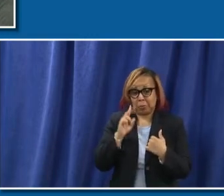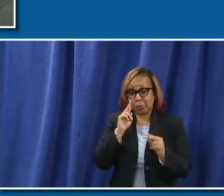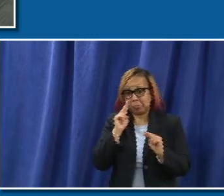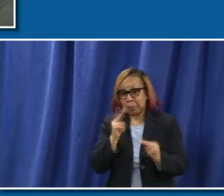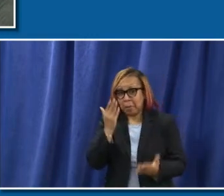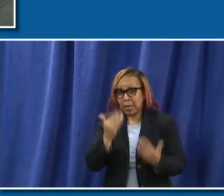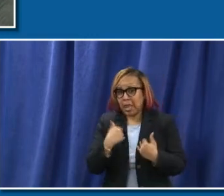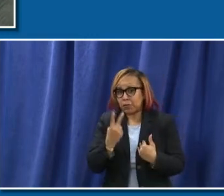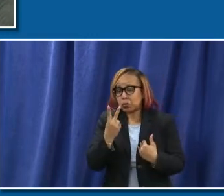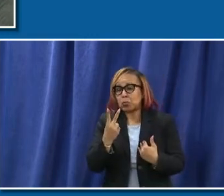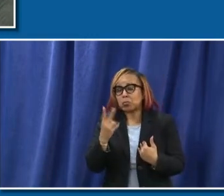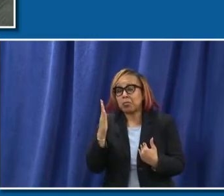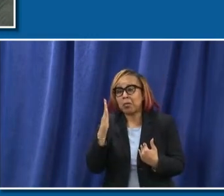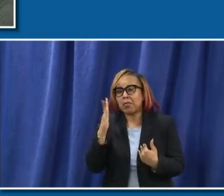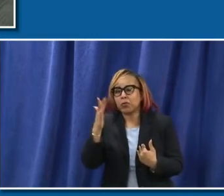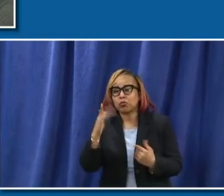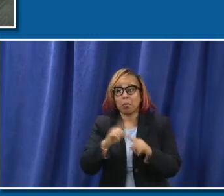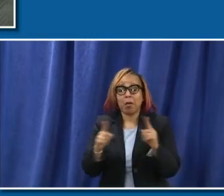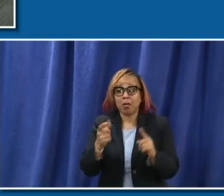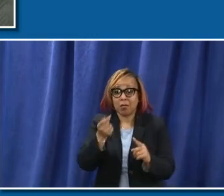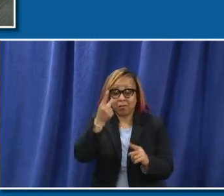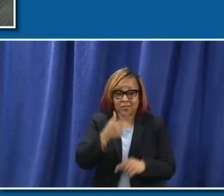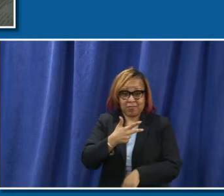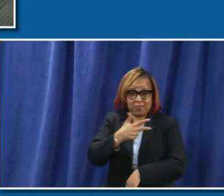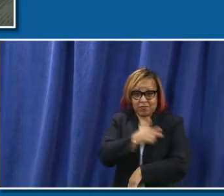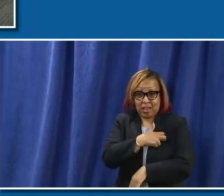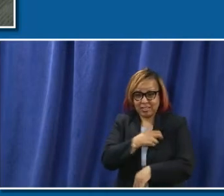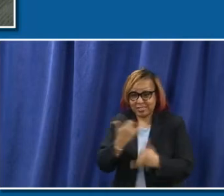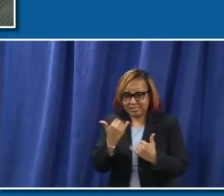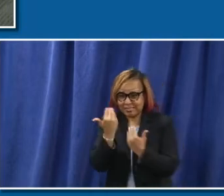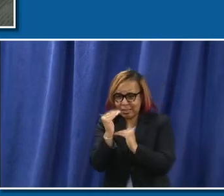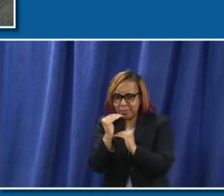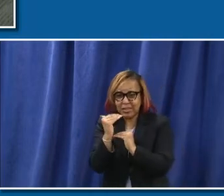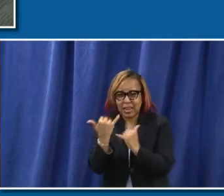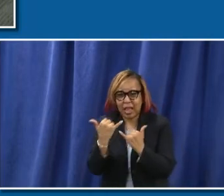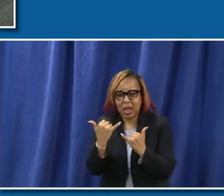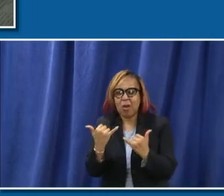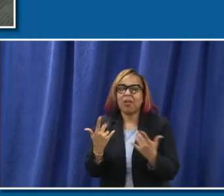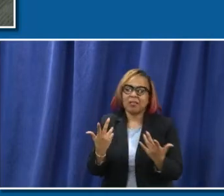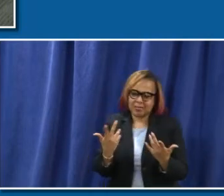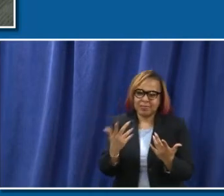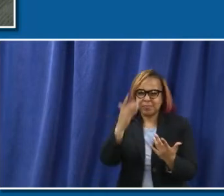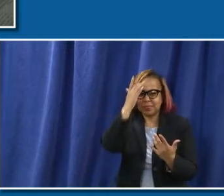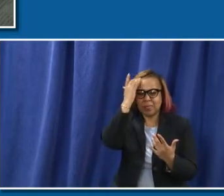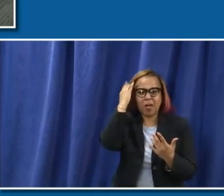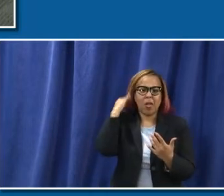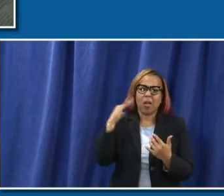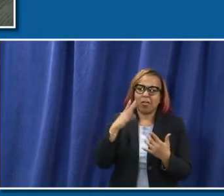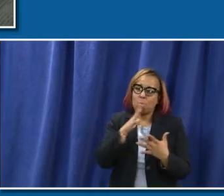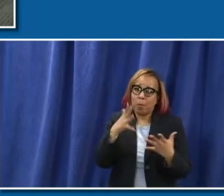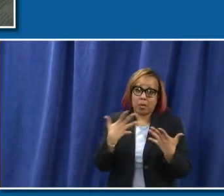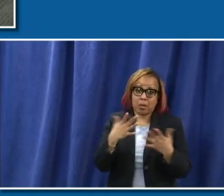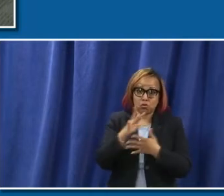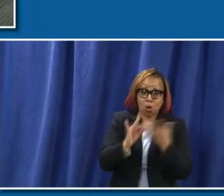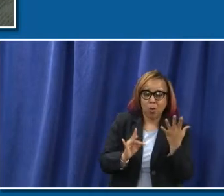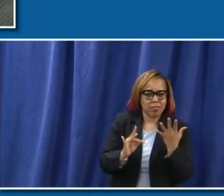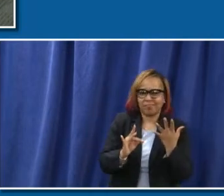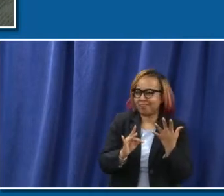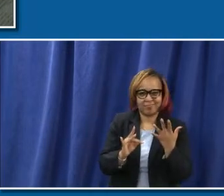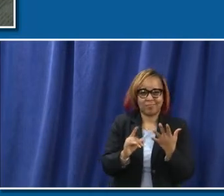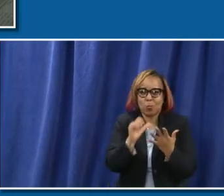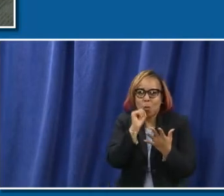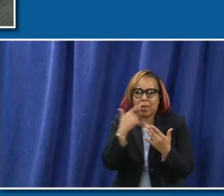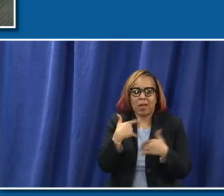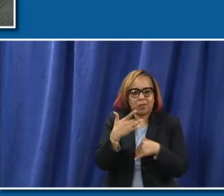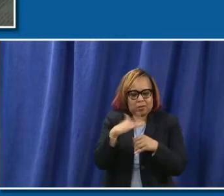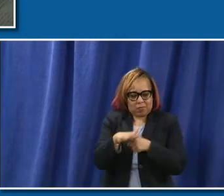have two in the near future. But while vaccine supply is so limited, odds are there won't be much choice, because there just won't be much